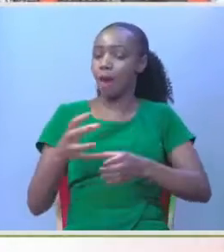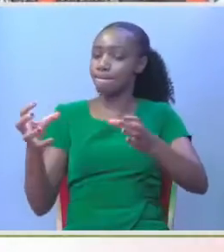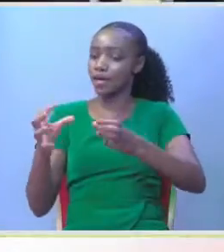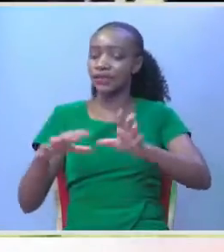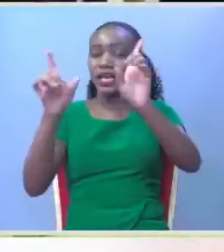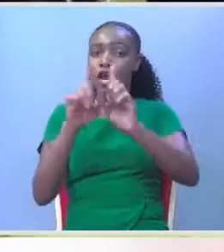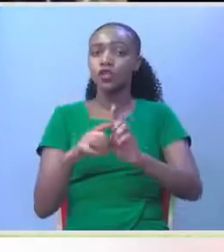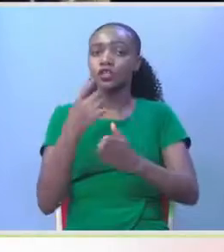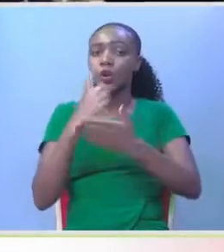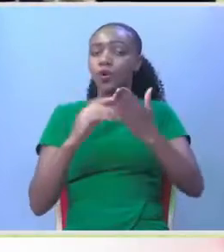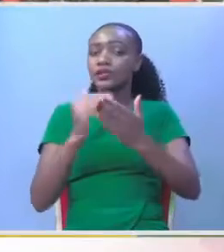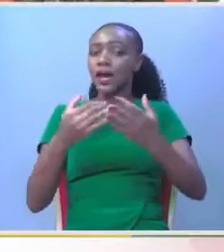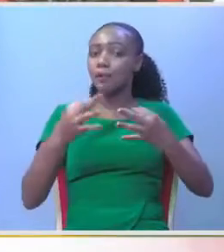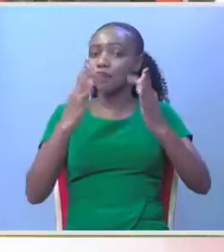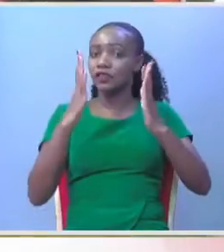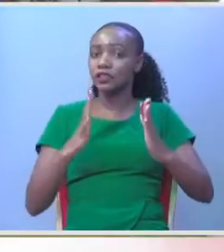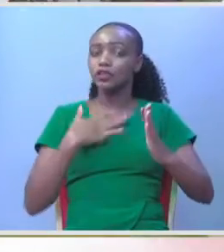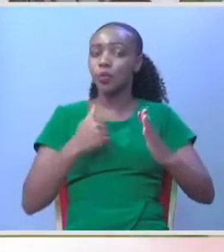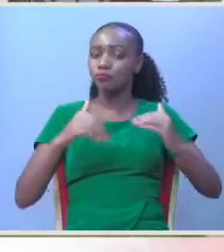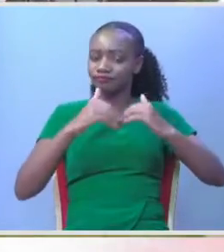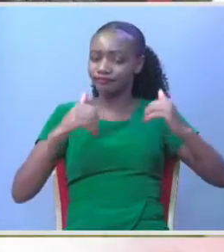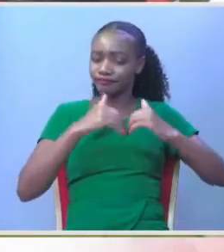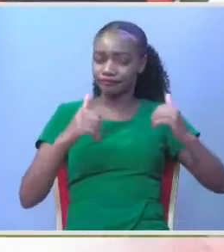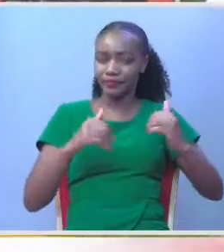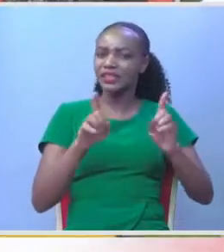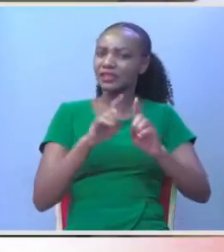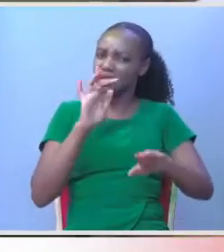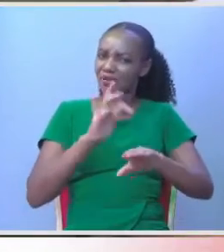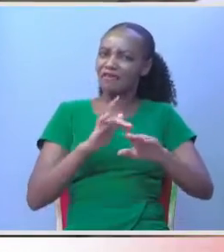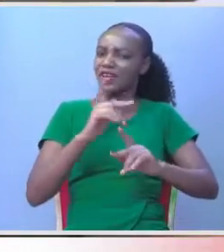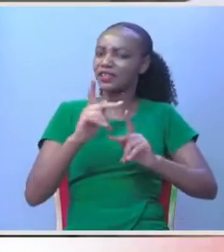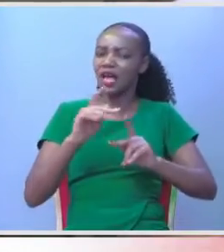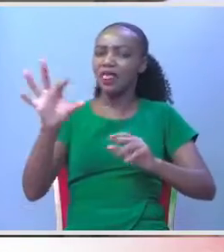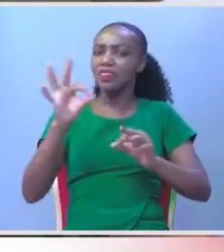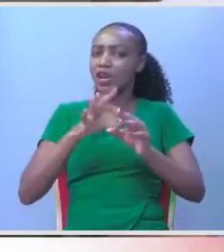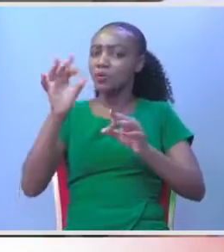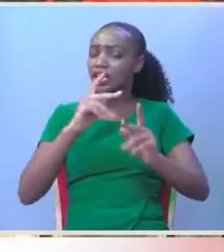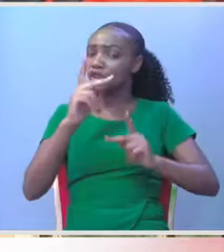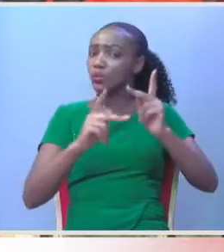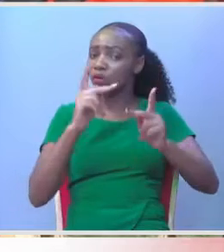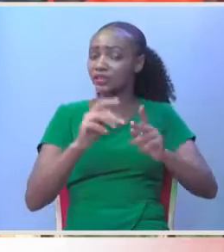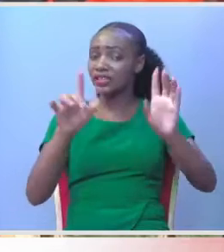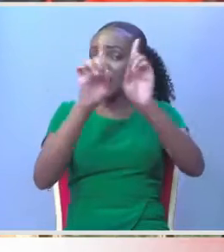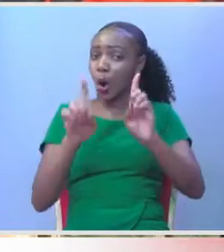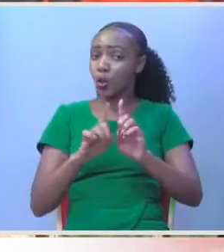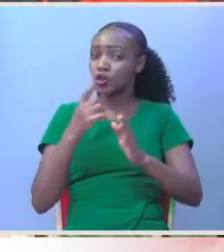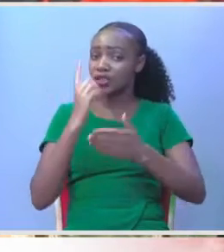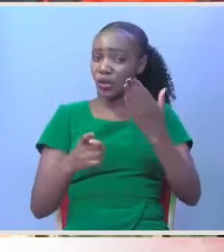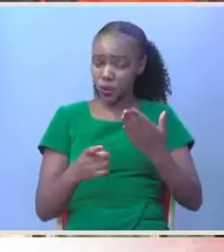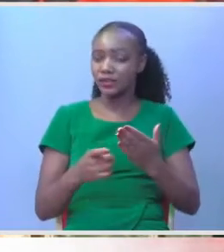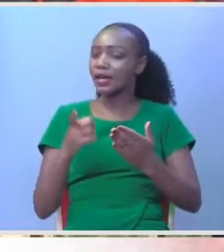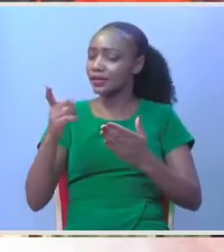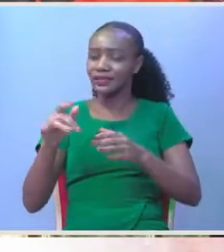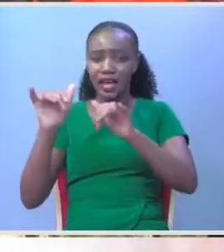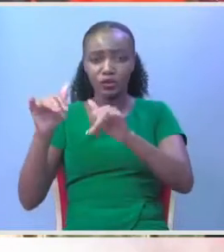in the party are keen on scuttling the nomination process. Without mincing his words, Wanjigi says he is in the party to